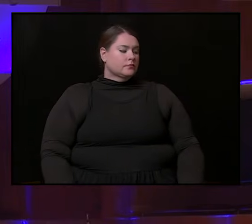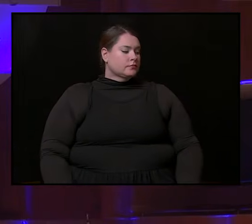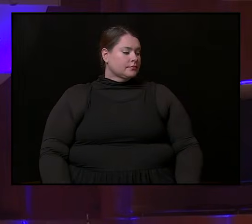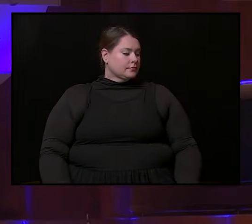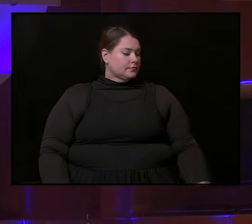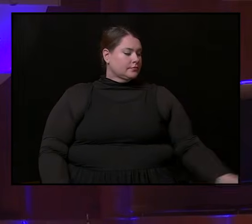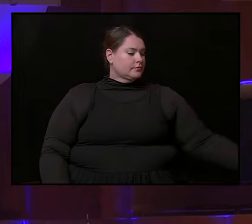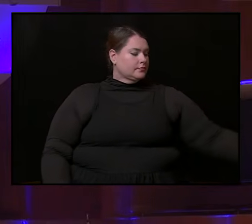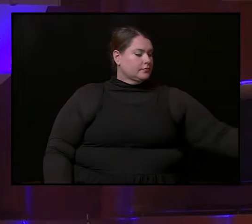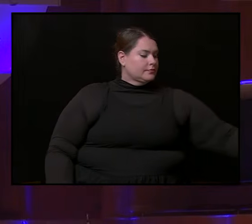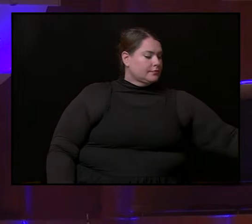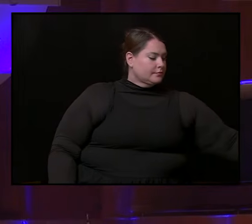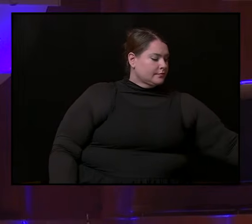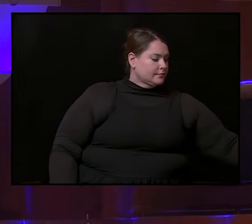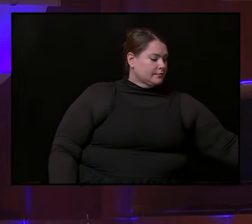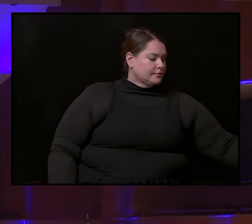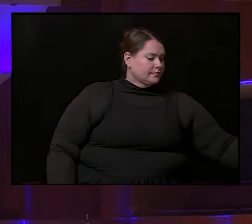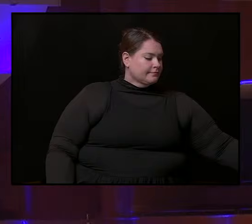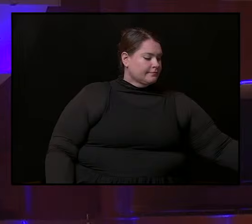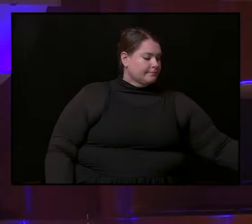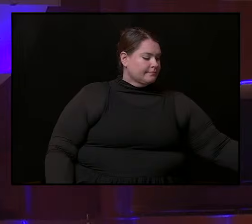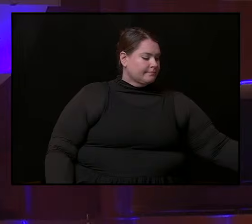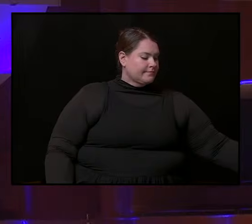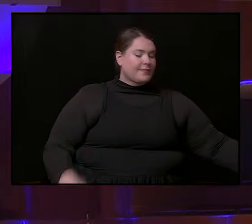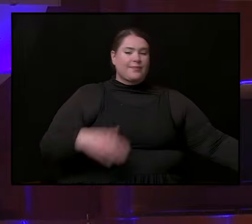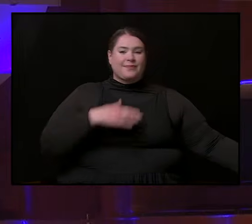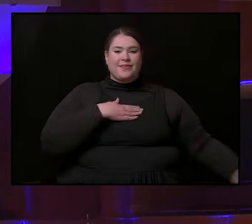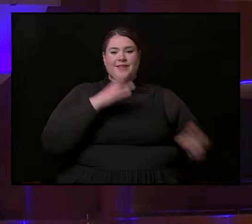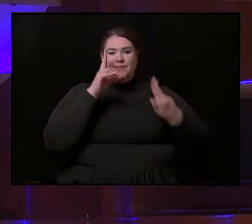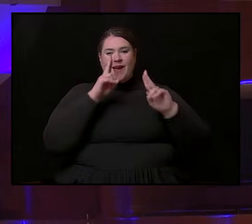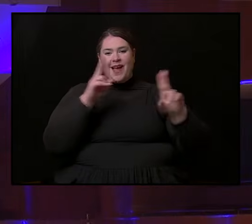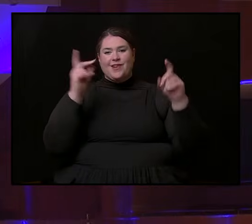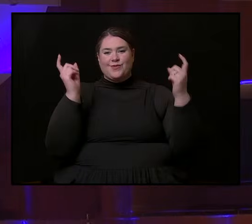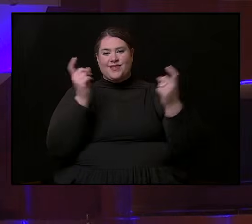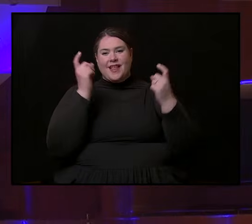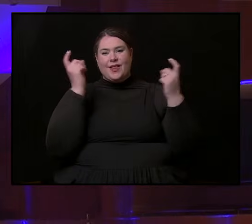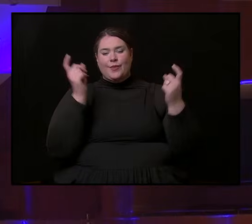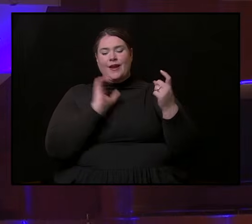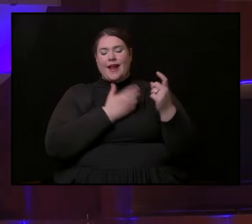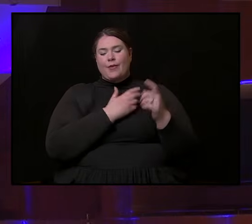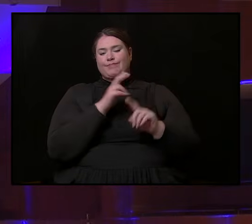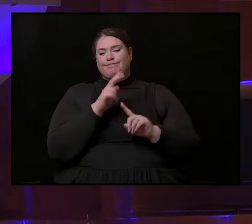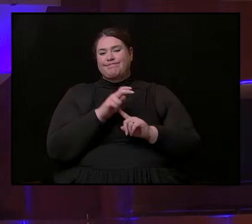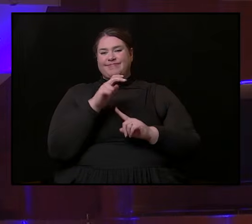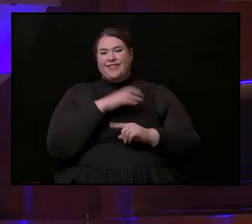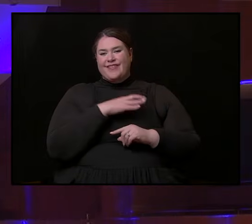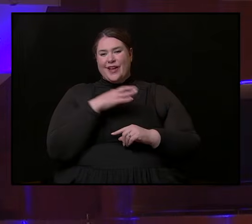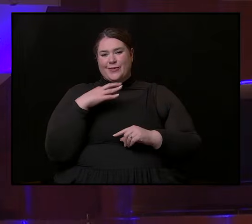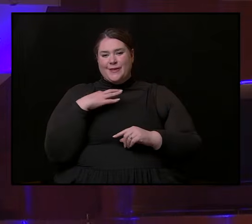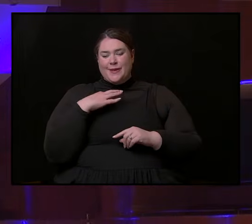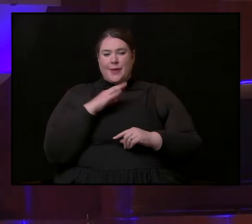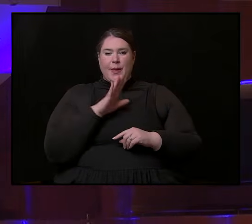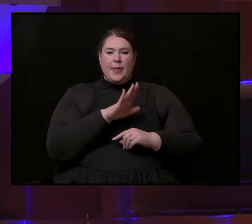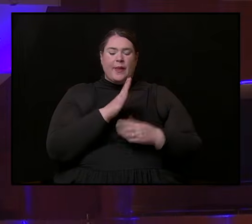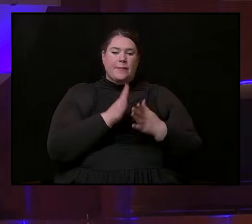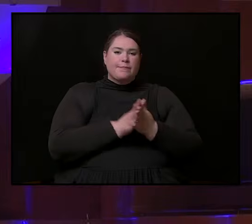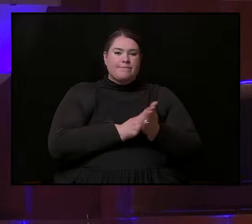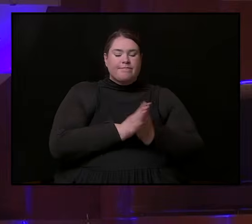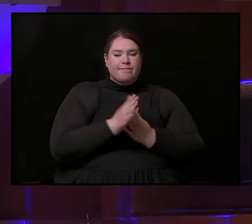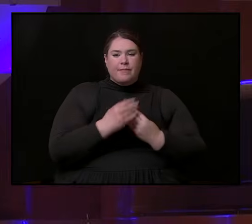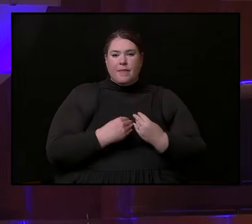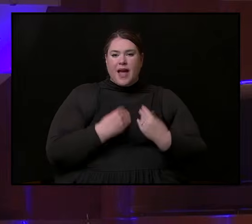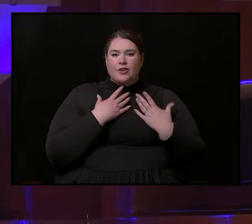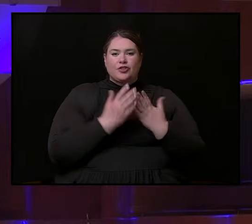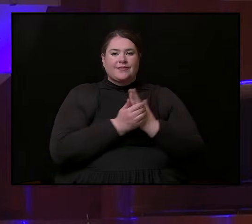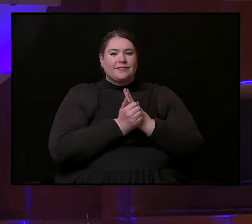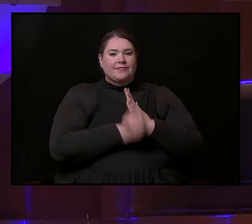So, it's my distinct honor to celebrate our remarkable faculty. Their passionate talent, combined with